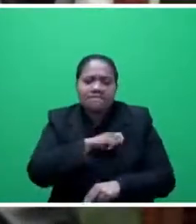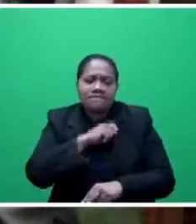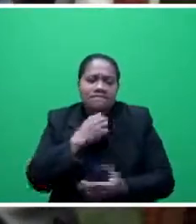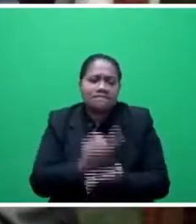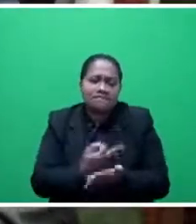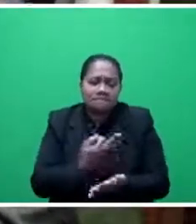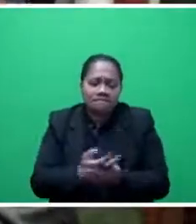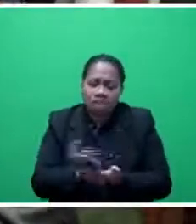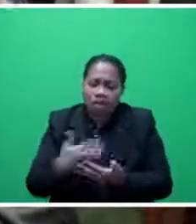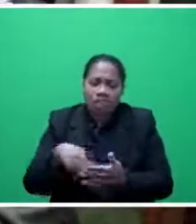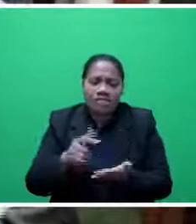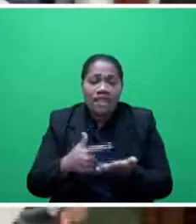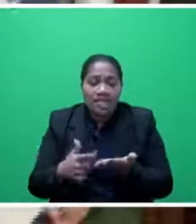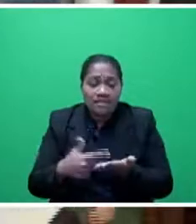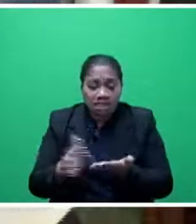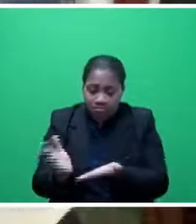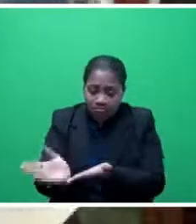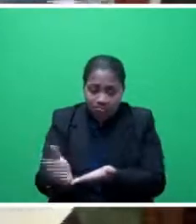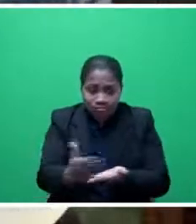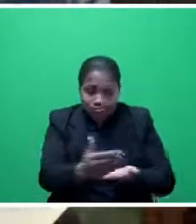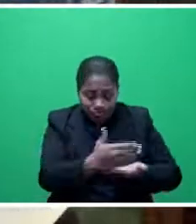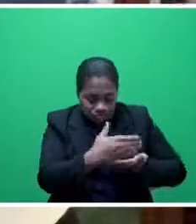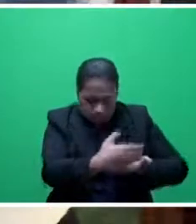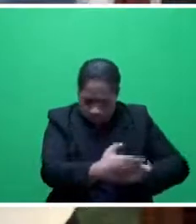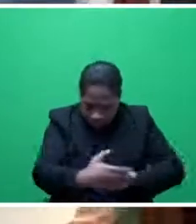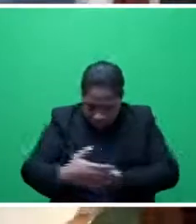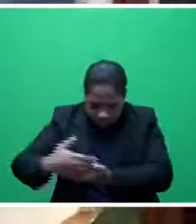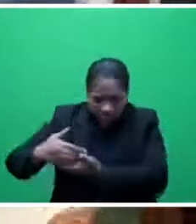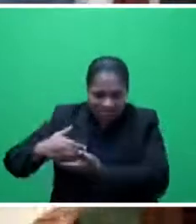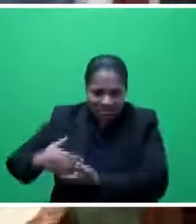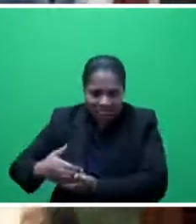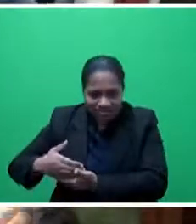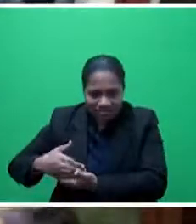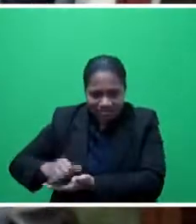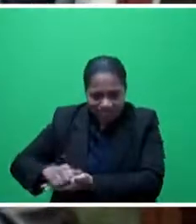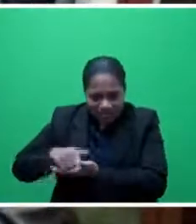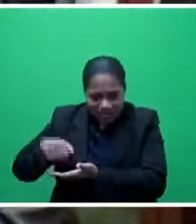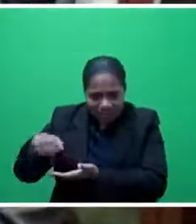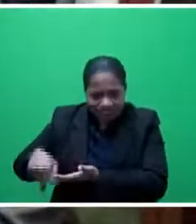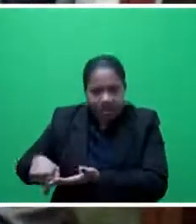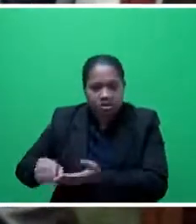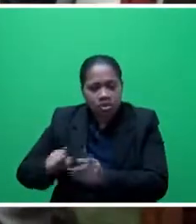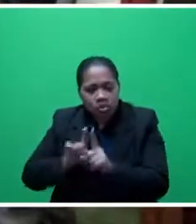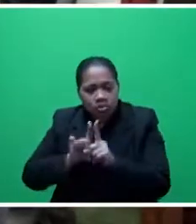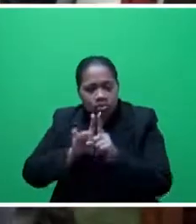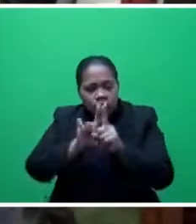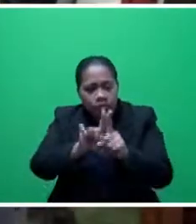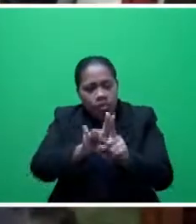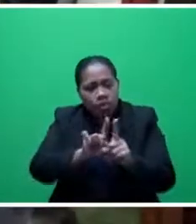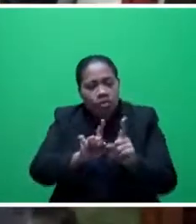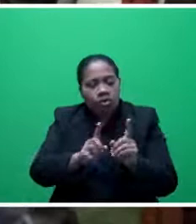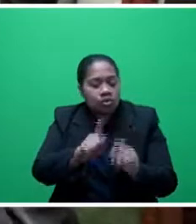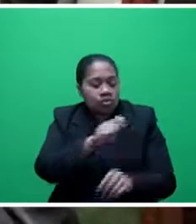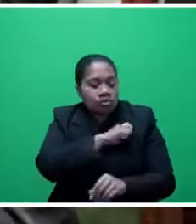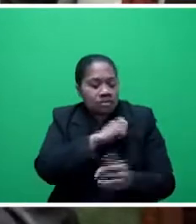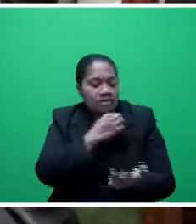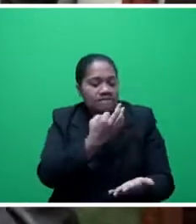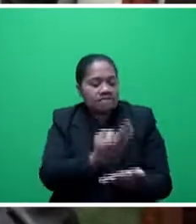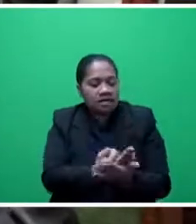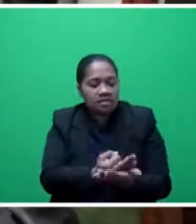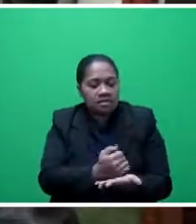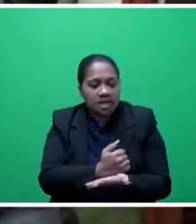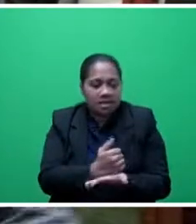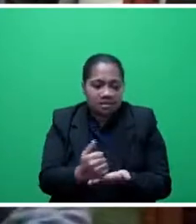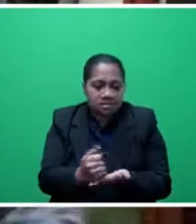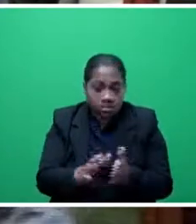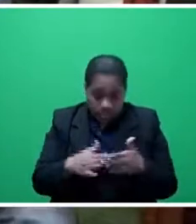all the levies that are collected goes into that. So we want it to be aligned to the Trust Fund Act, which was not actually aligned to that. So now we're going to have that